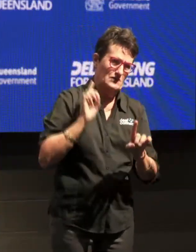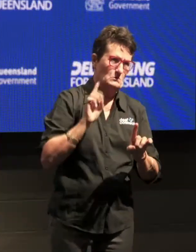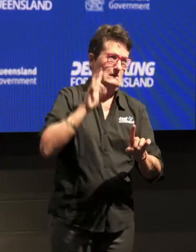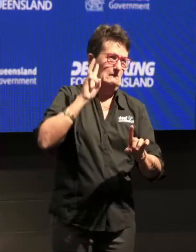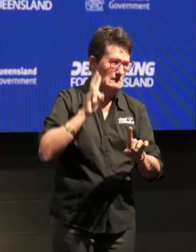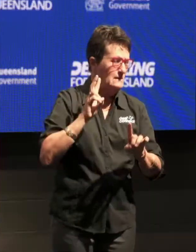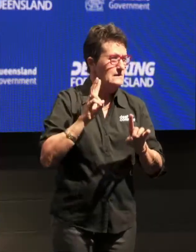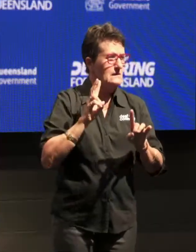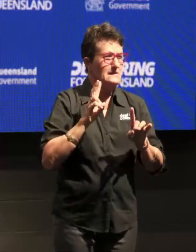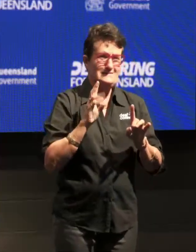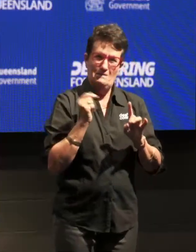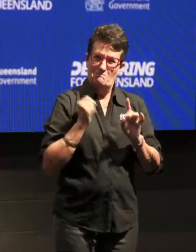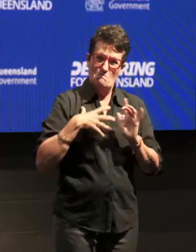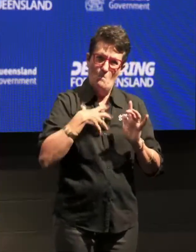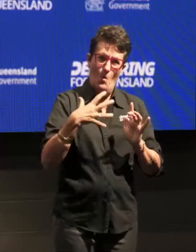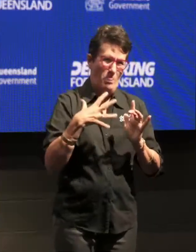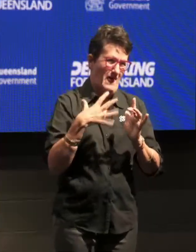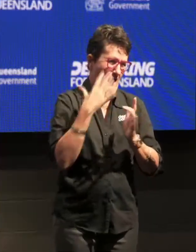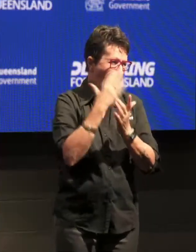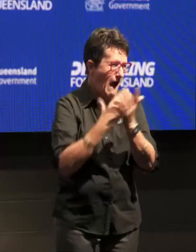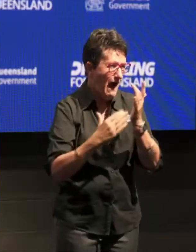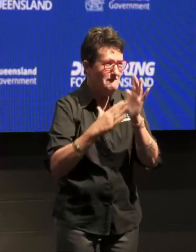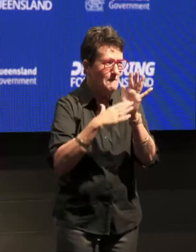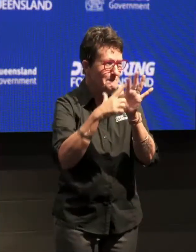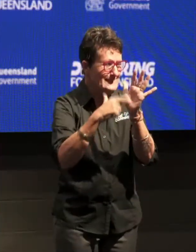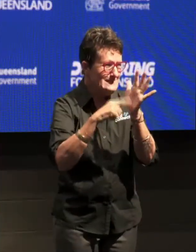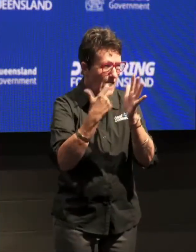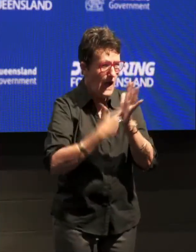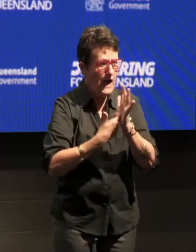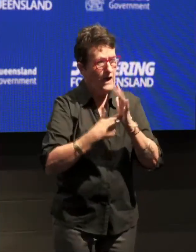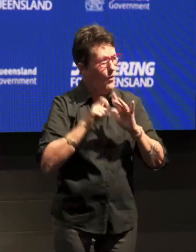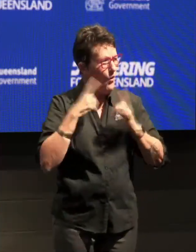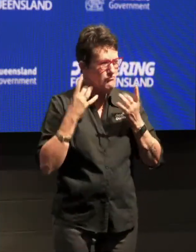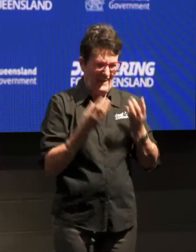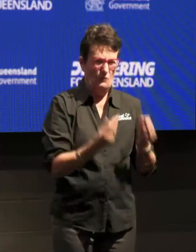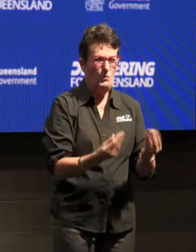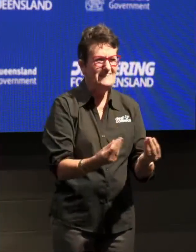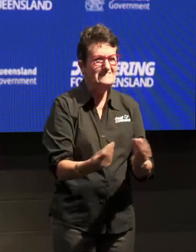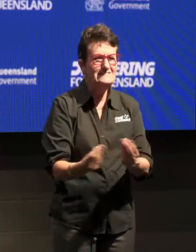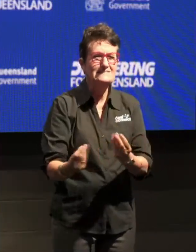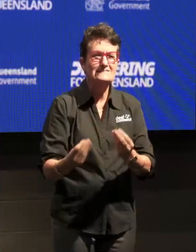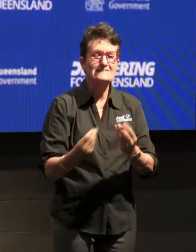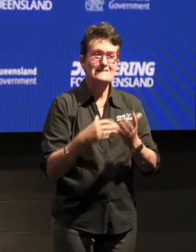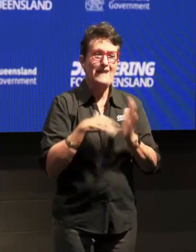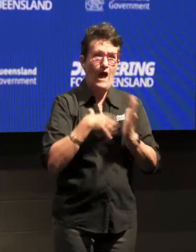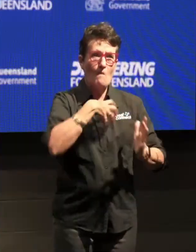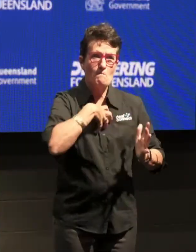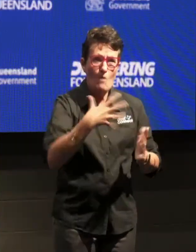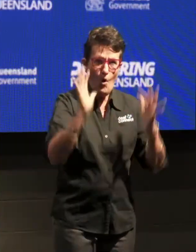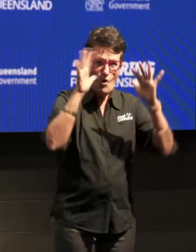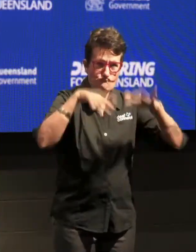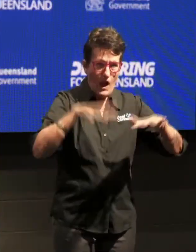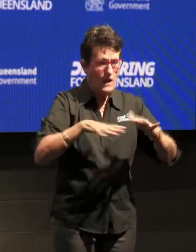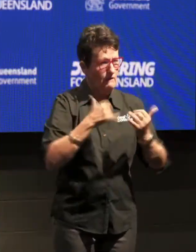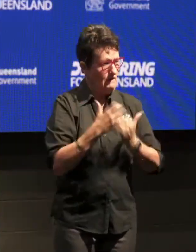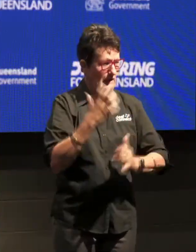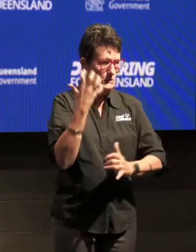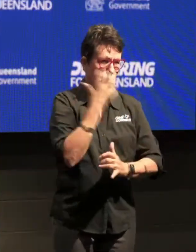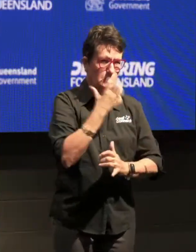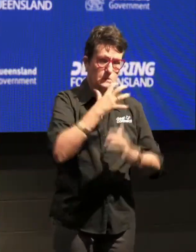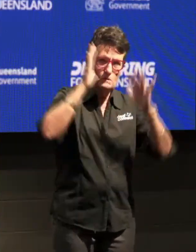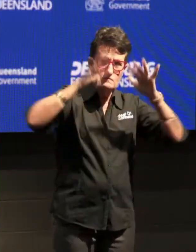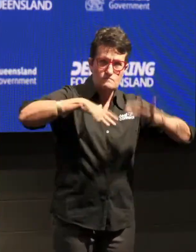of 1/2 metre. So with those sodden catchments coupled with rainfall that will be intense